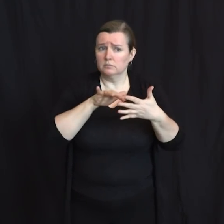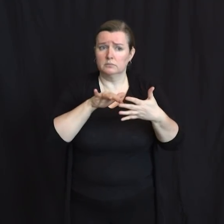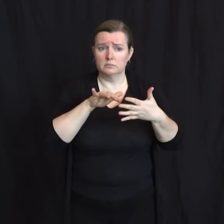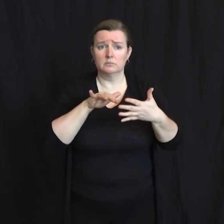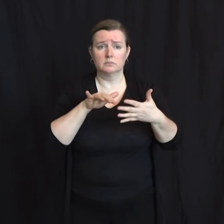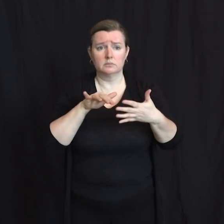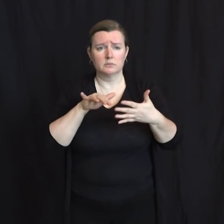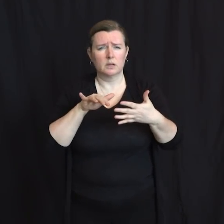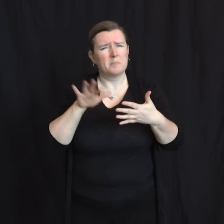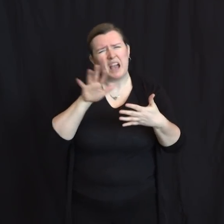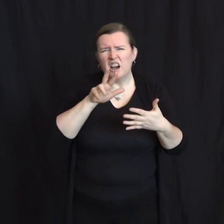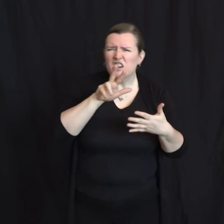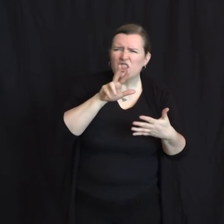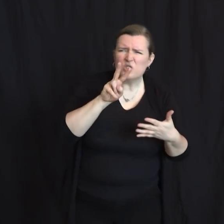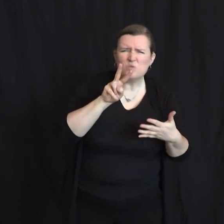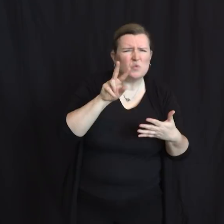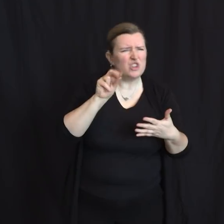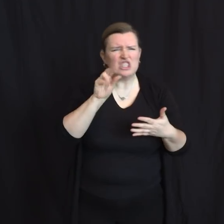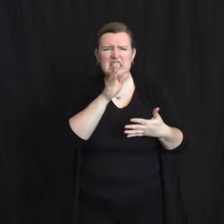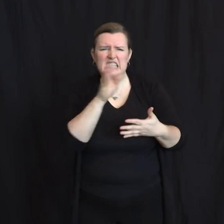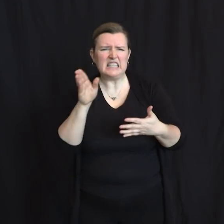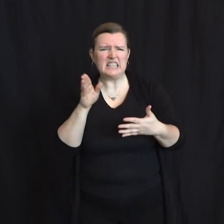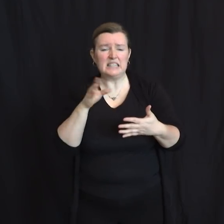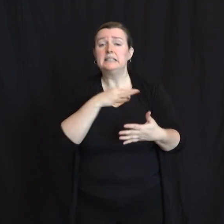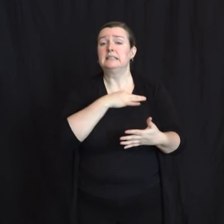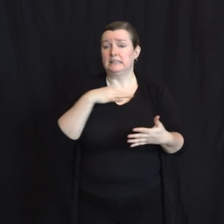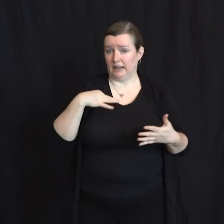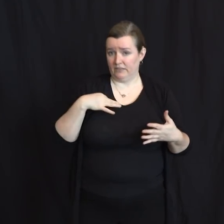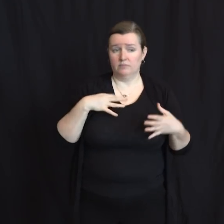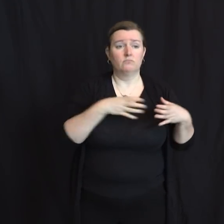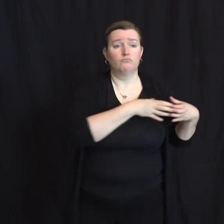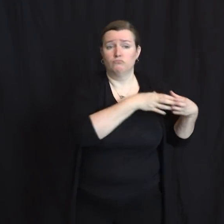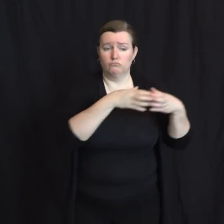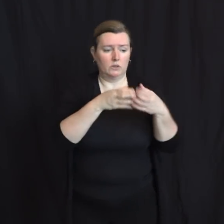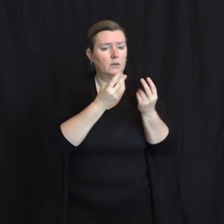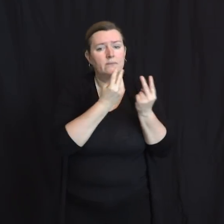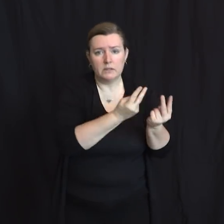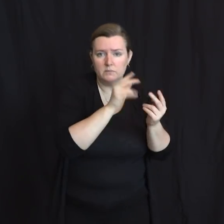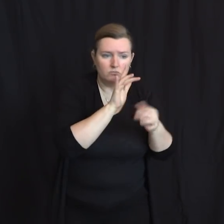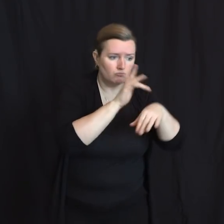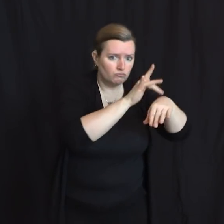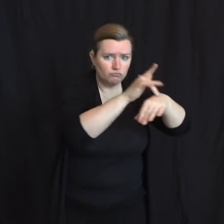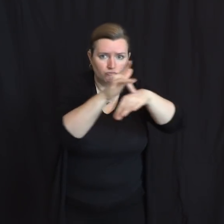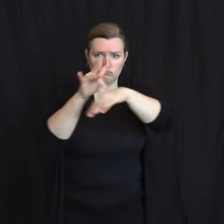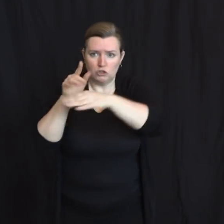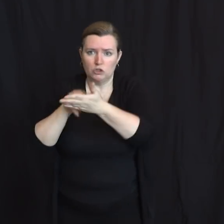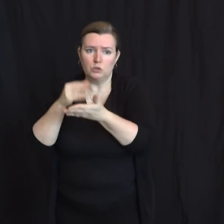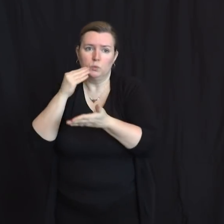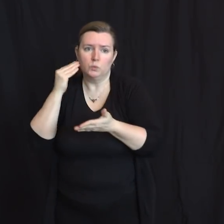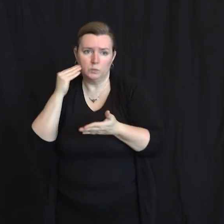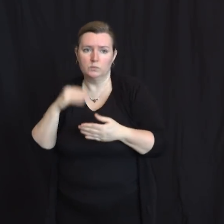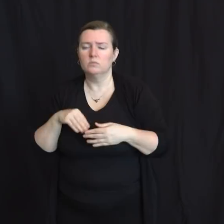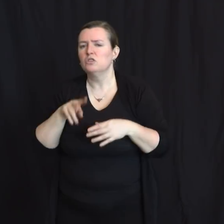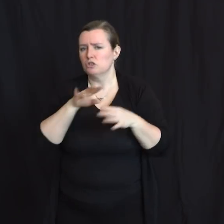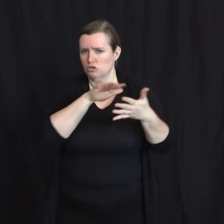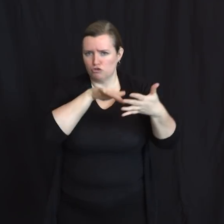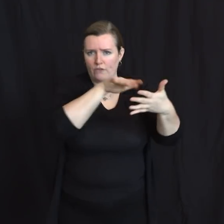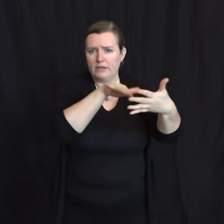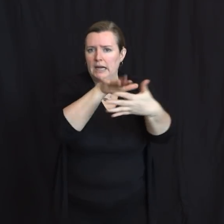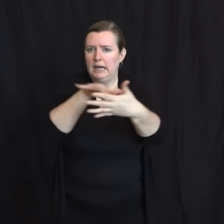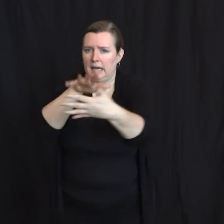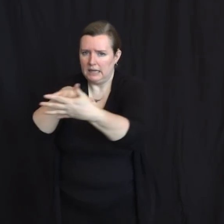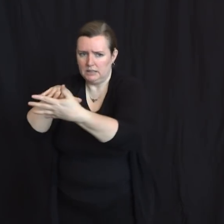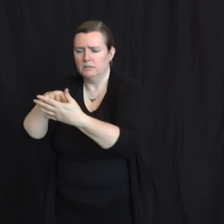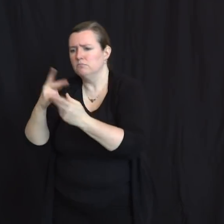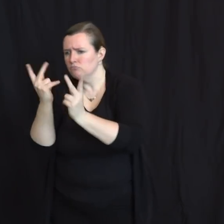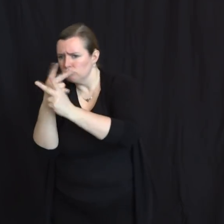32. They're out again today. 5 or 6 additional will be surveyed today. We look at the statistics, prioritize